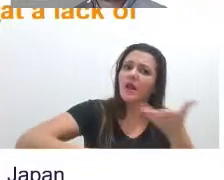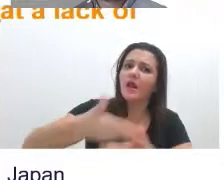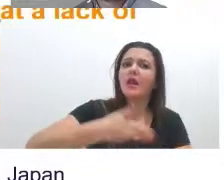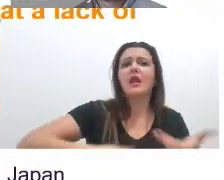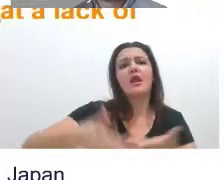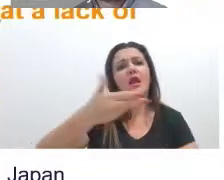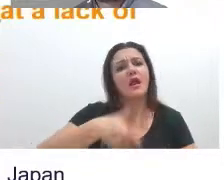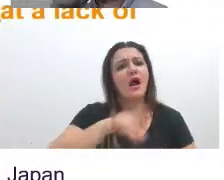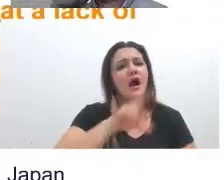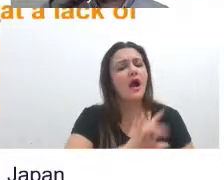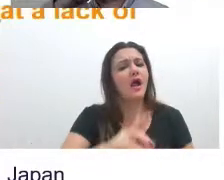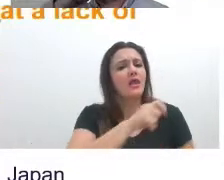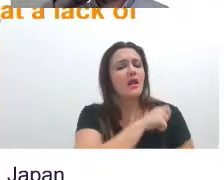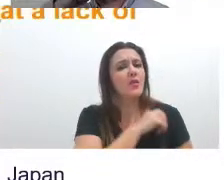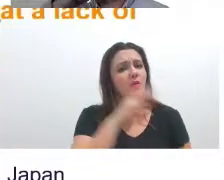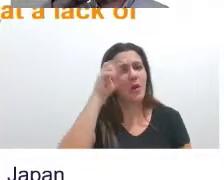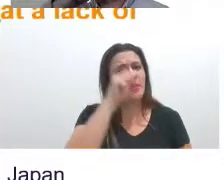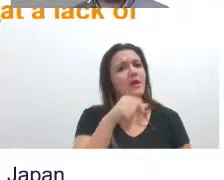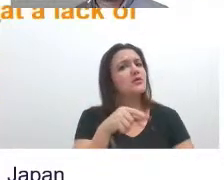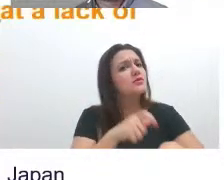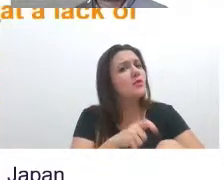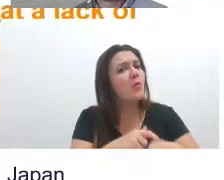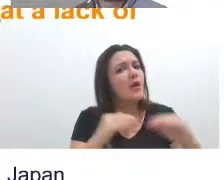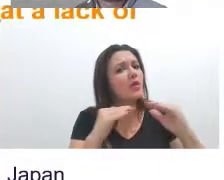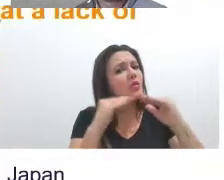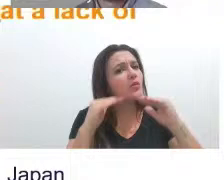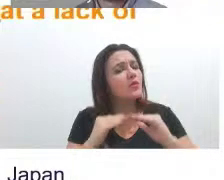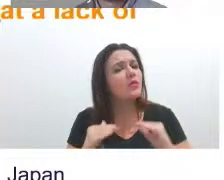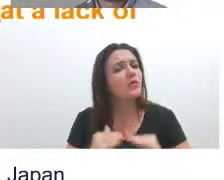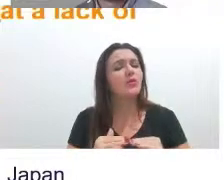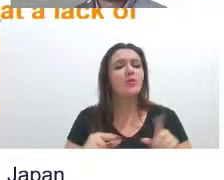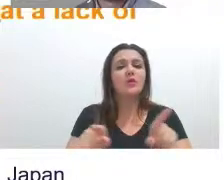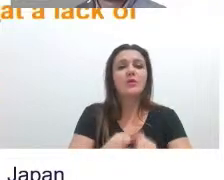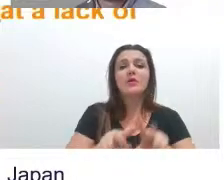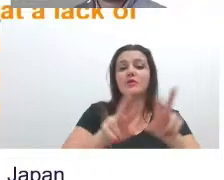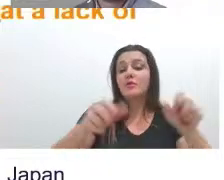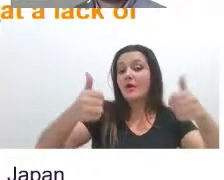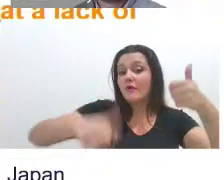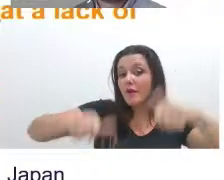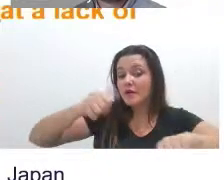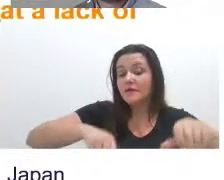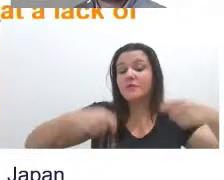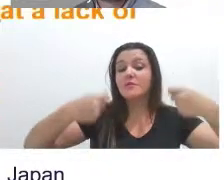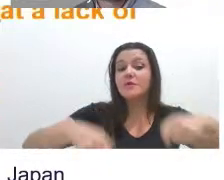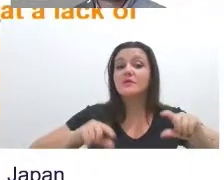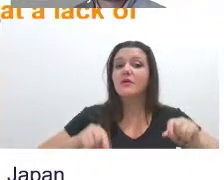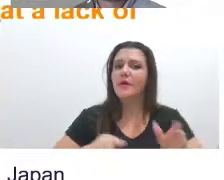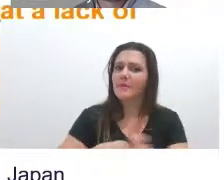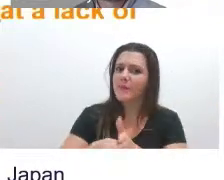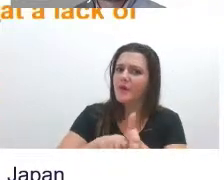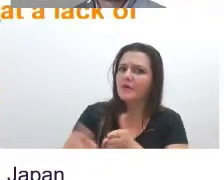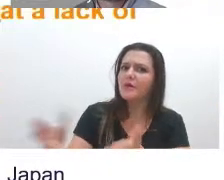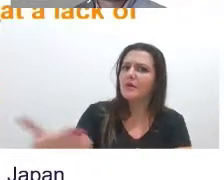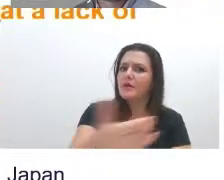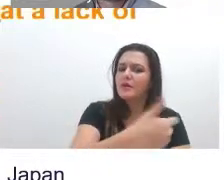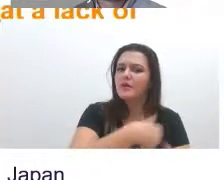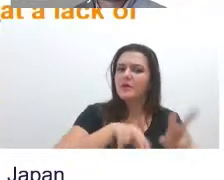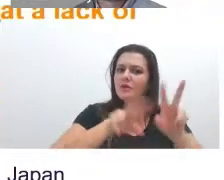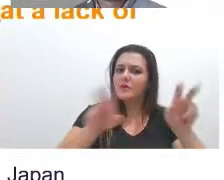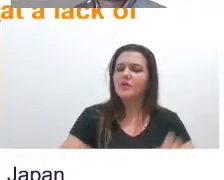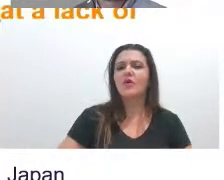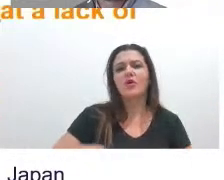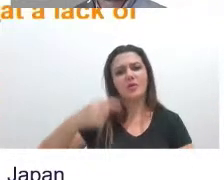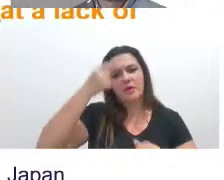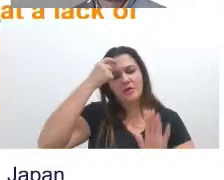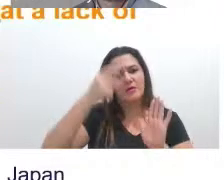And finally, there is the question of assessment. More research is needed into AI and assessment in ELT. Preventing cheating